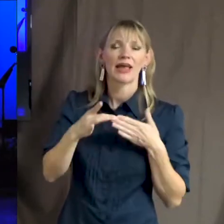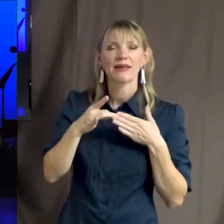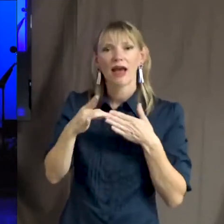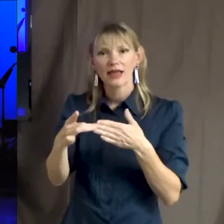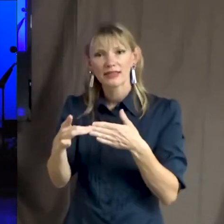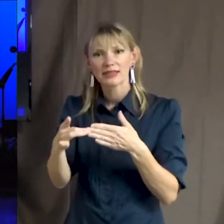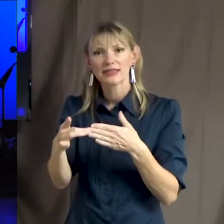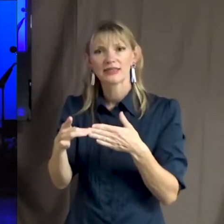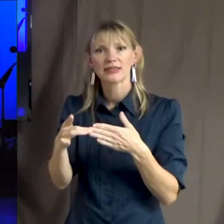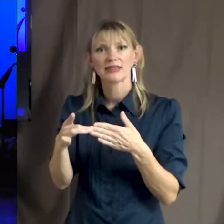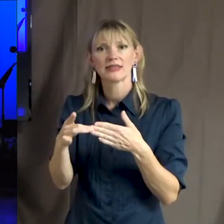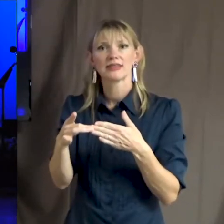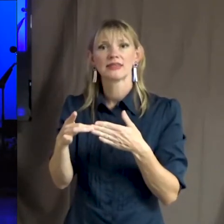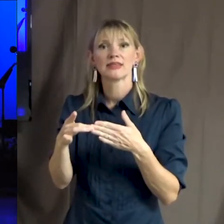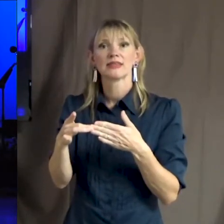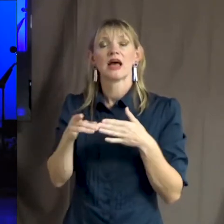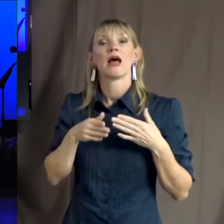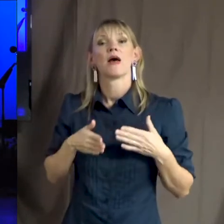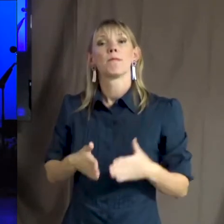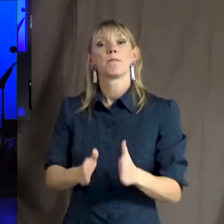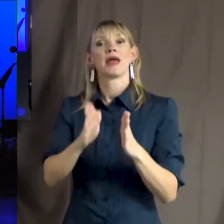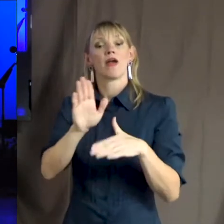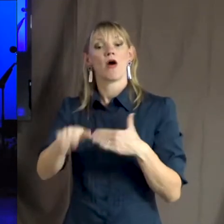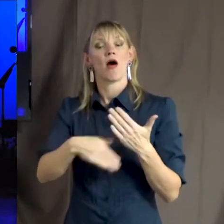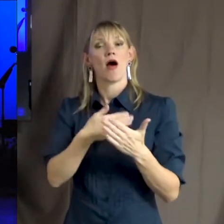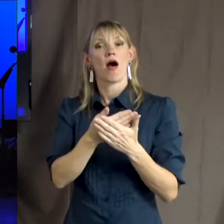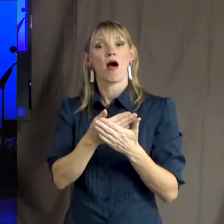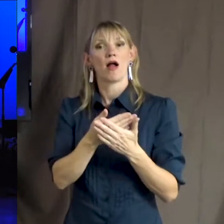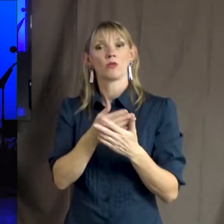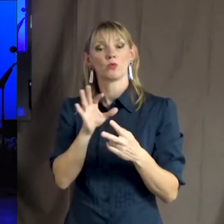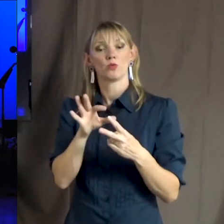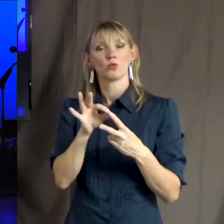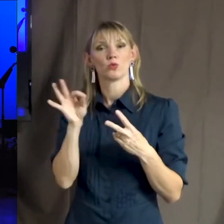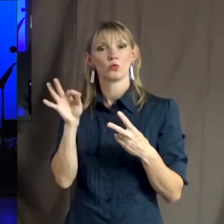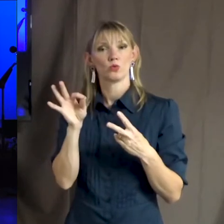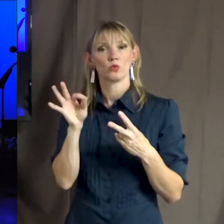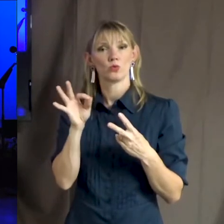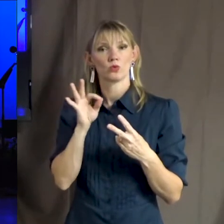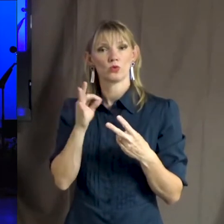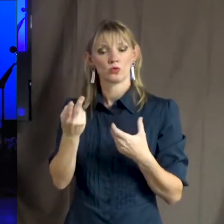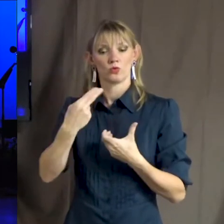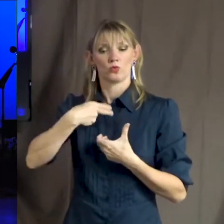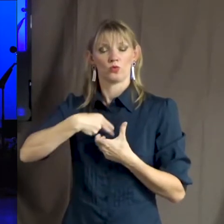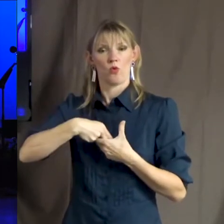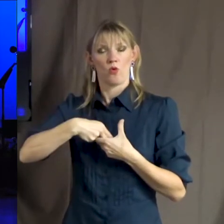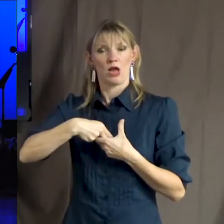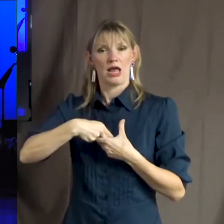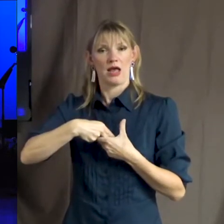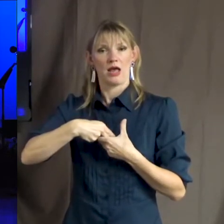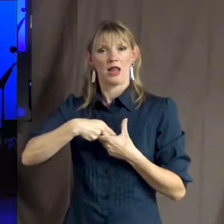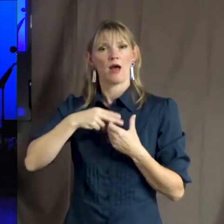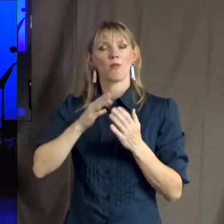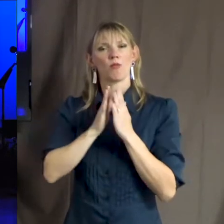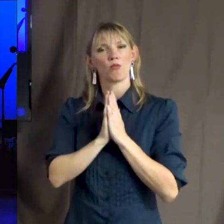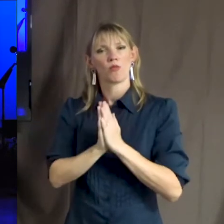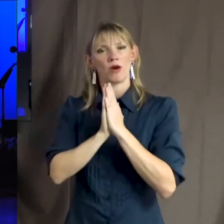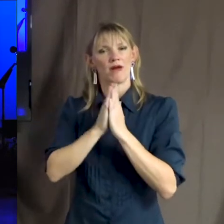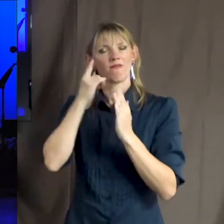guidance, may all who choose to join me, let us say a prayer for